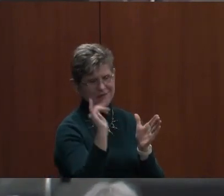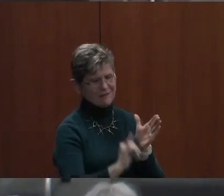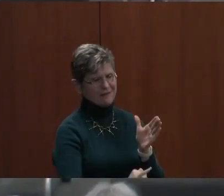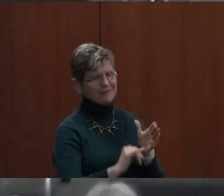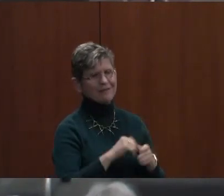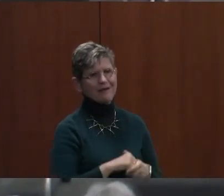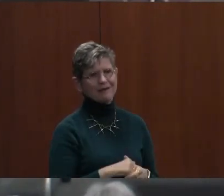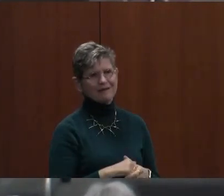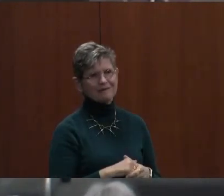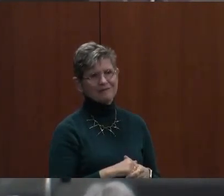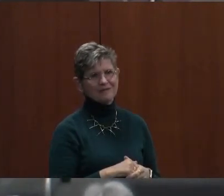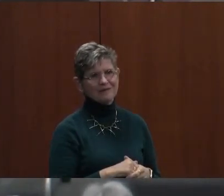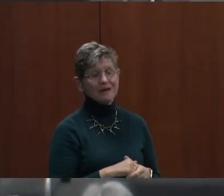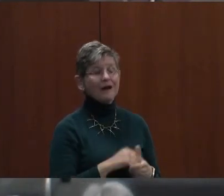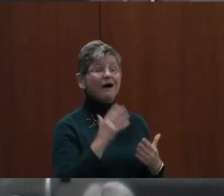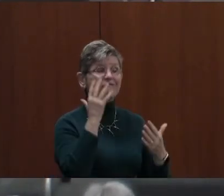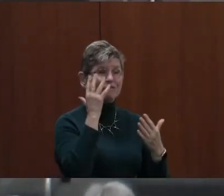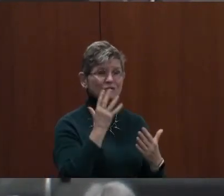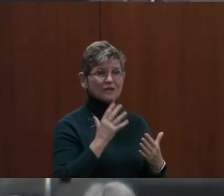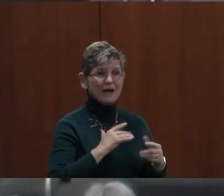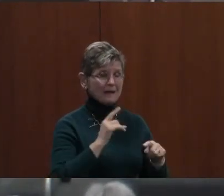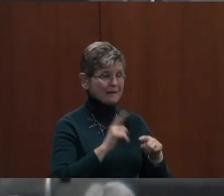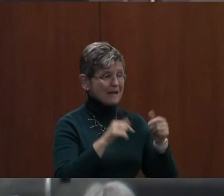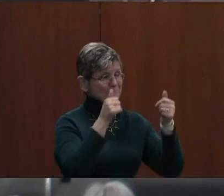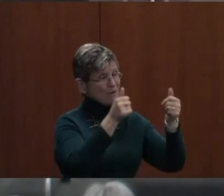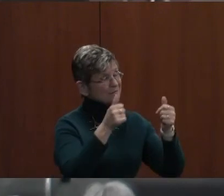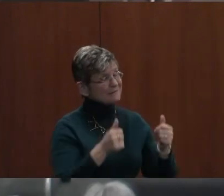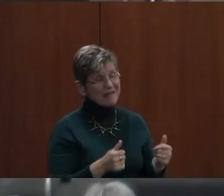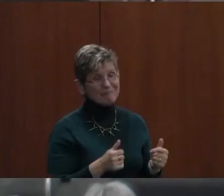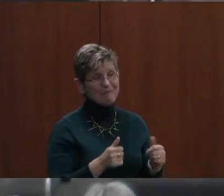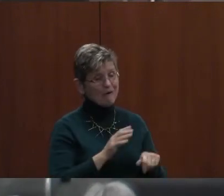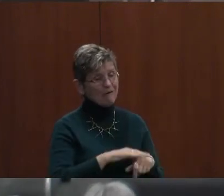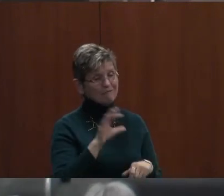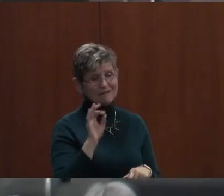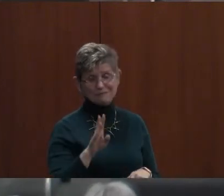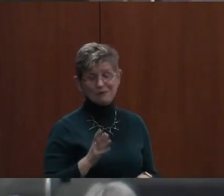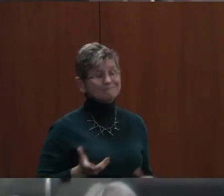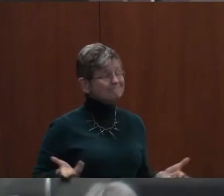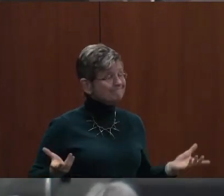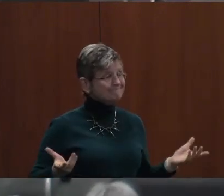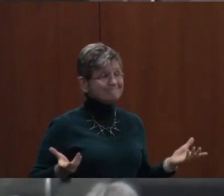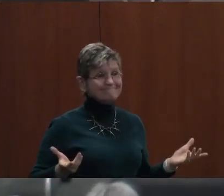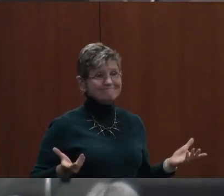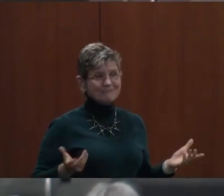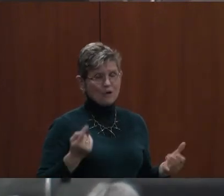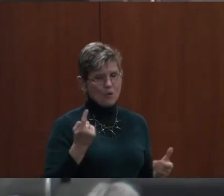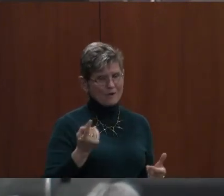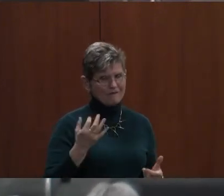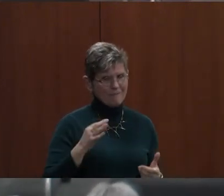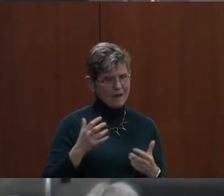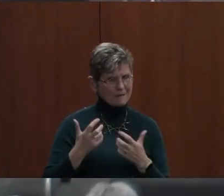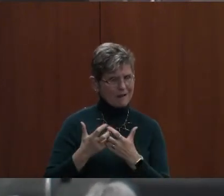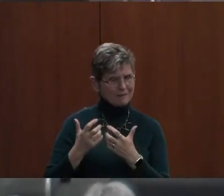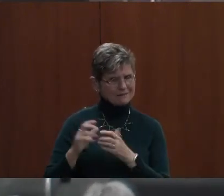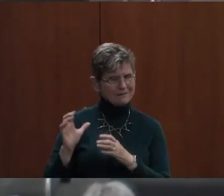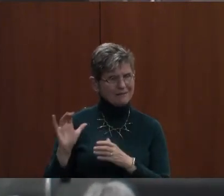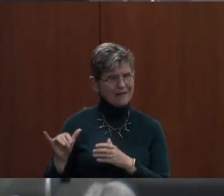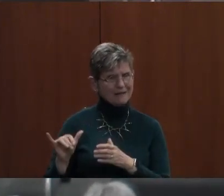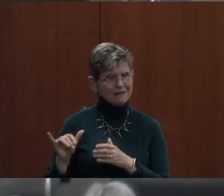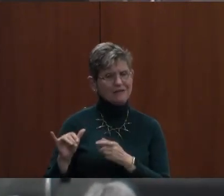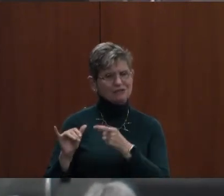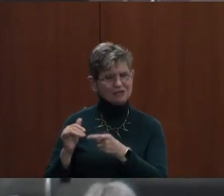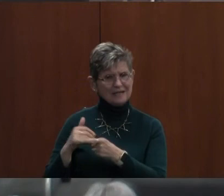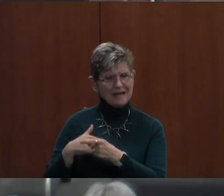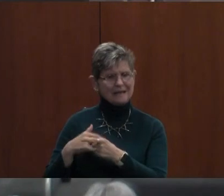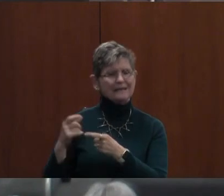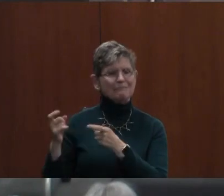So I unfortunately can't post these on Facebook as one of my colleagues has done, because she has an